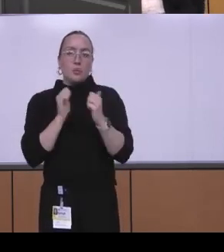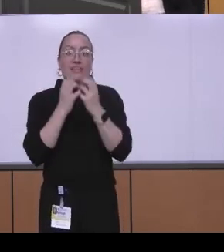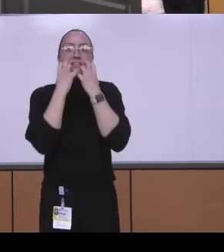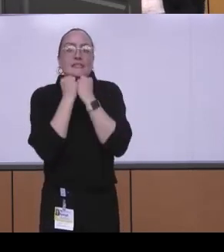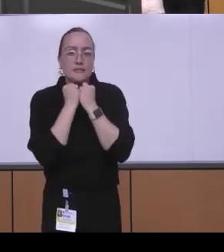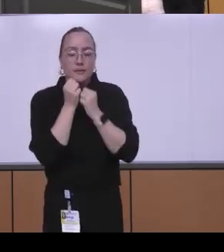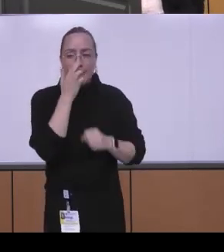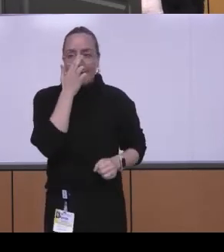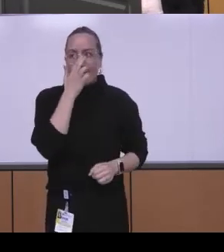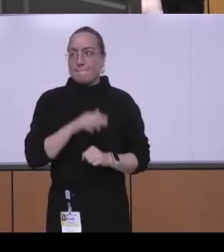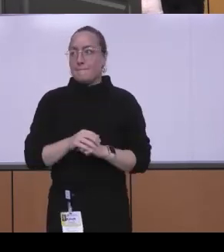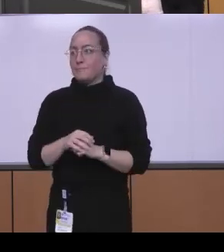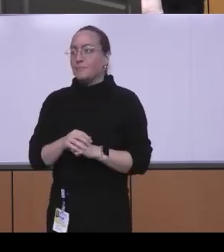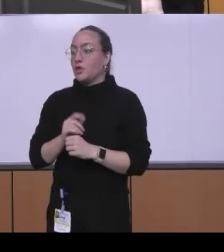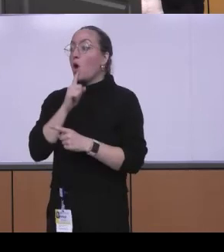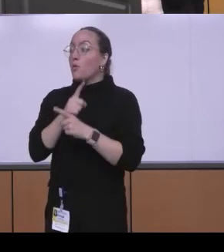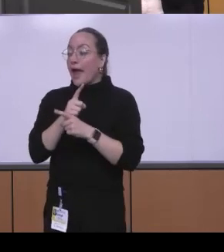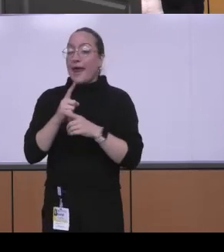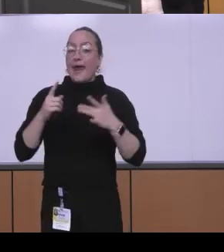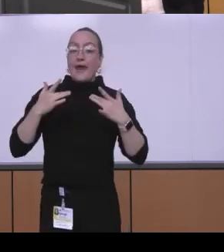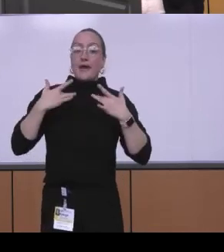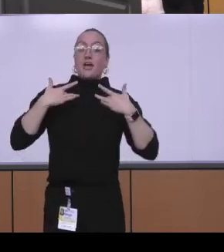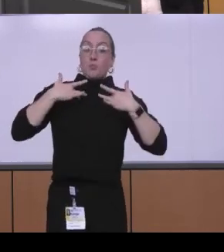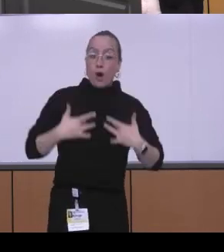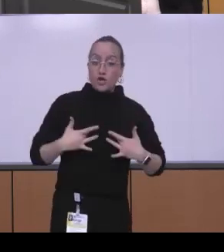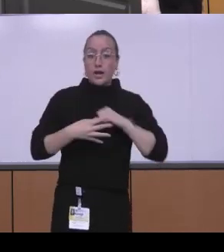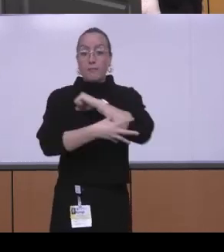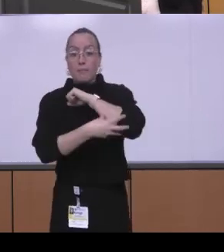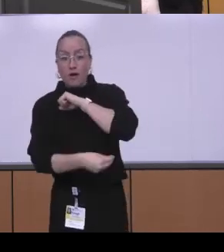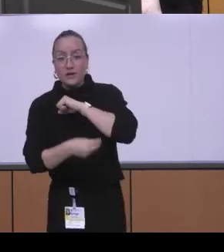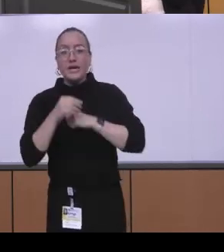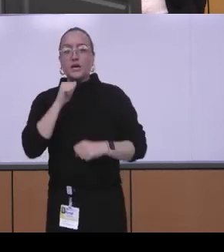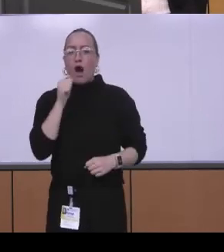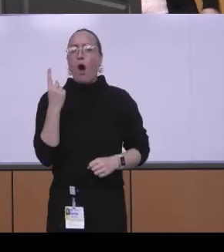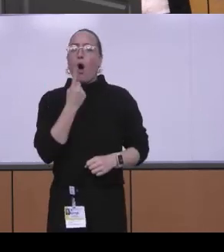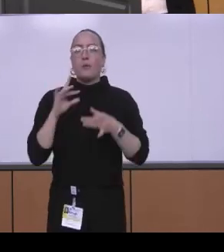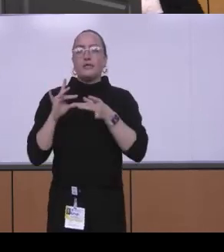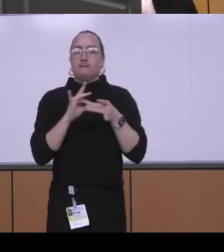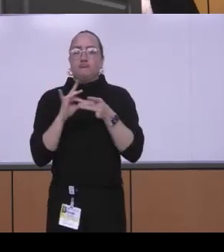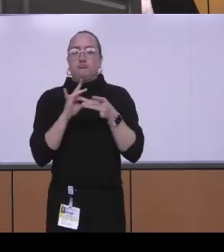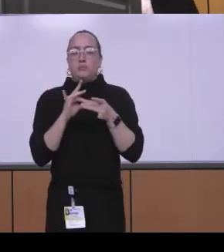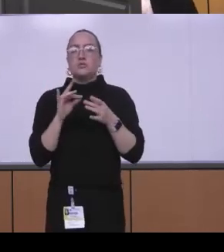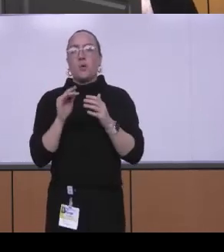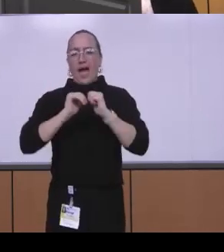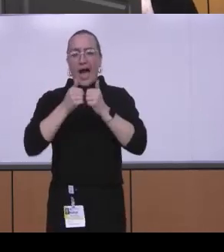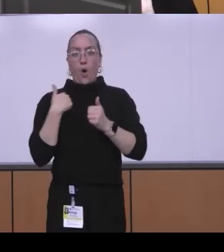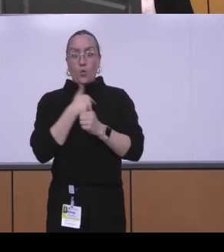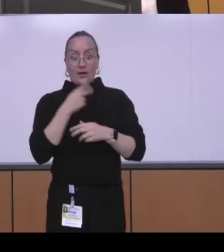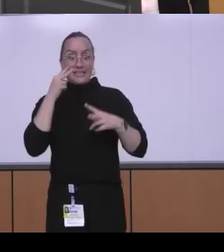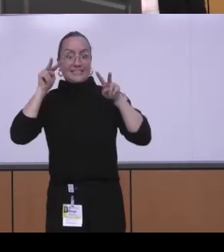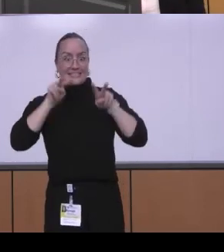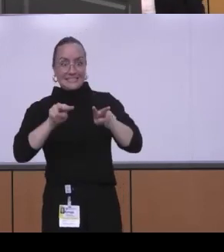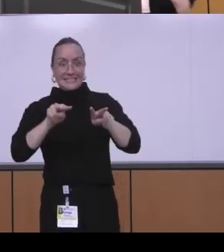Absolutely. And clearly major depression and poverty are not mutually exclusive. And it sounds like maybe the biggest issue is in how we perceive the causal